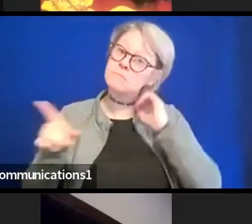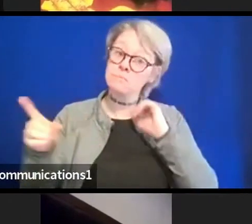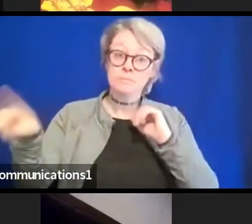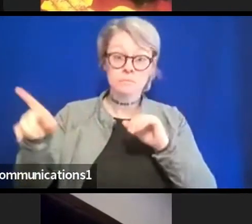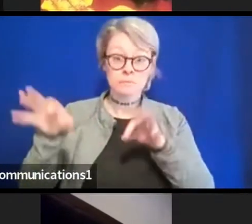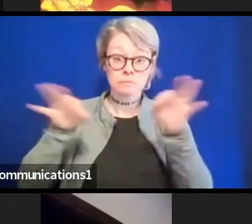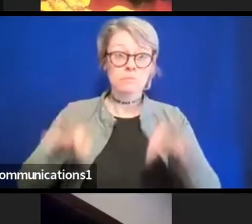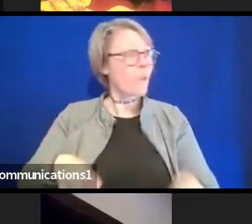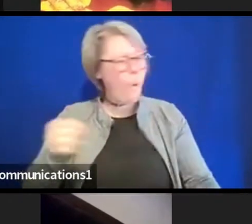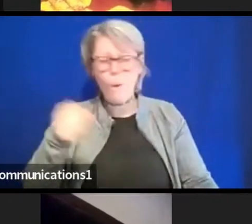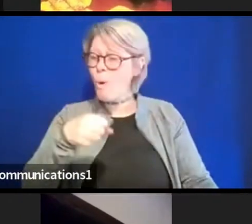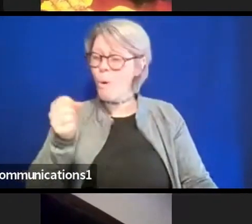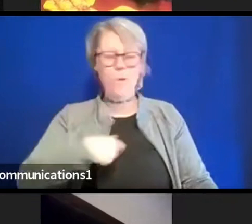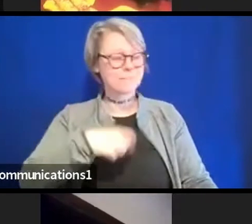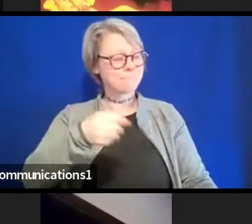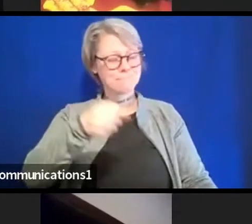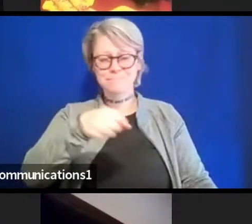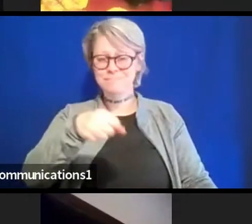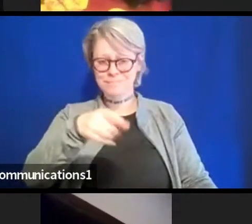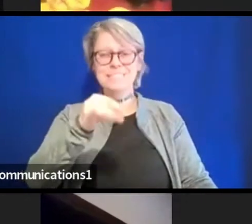Yes, I did.